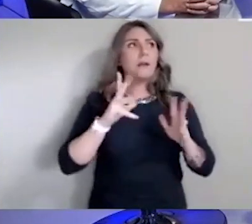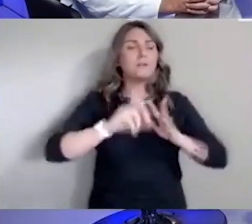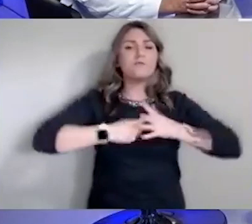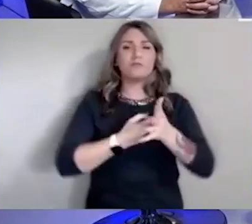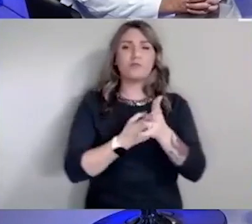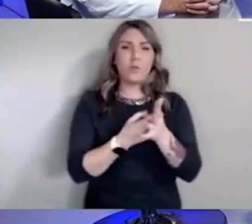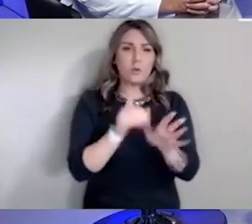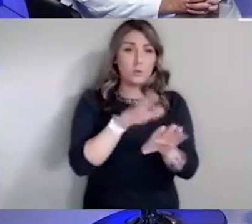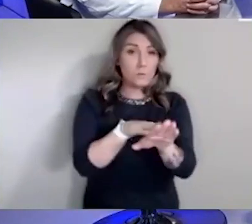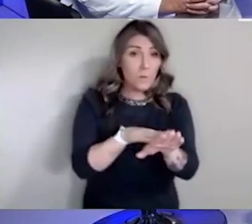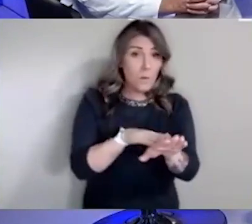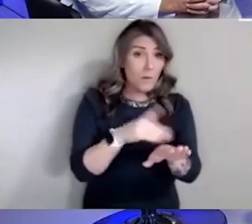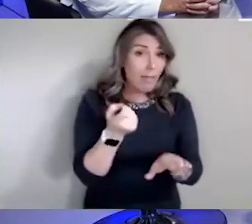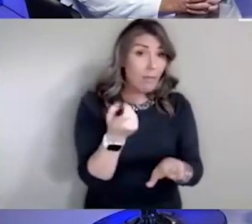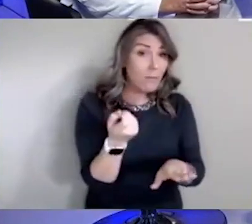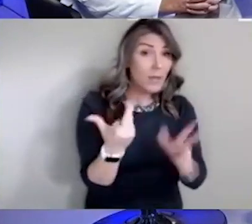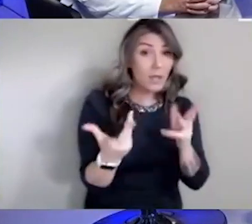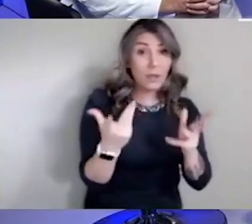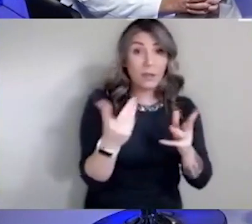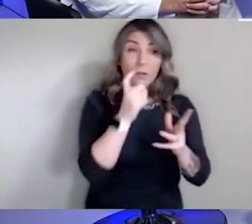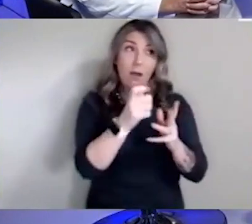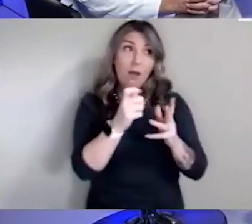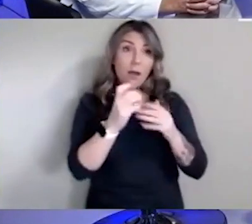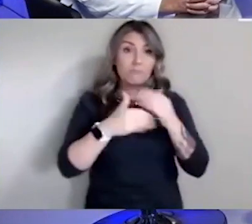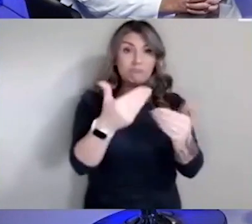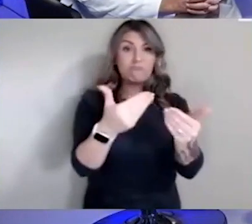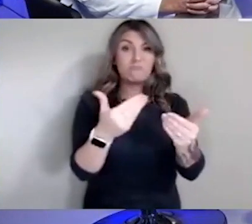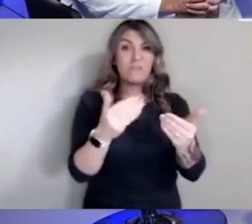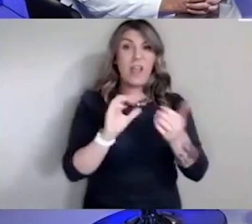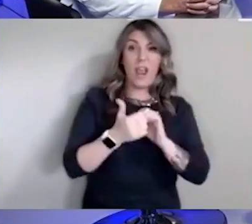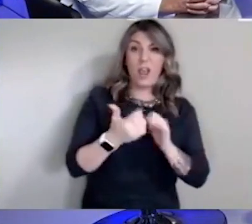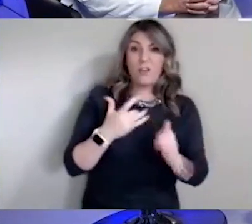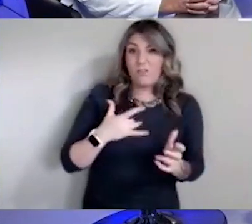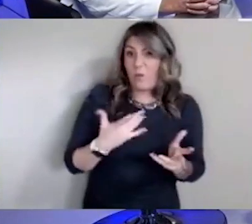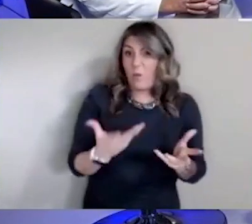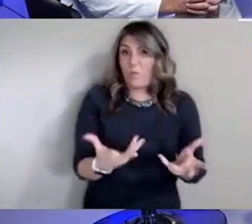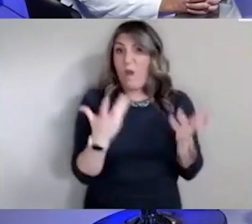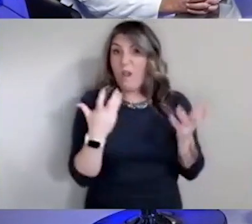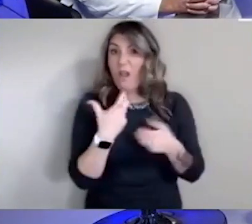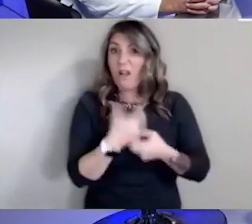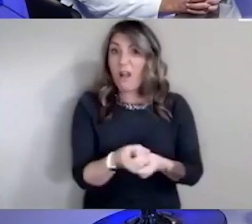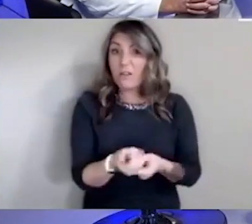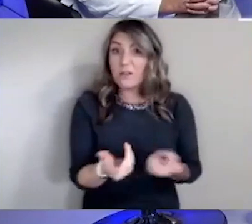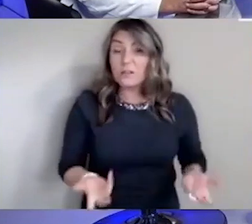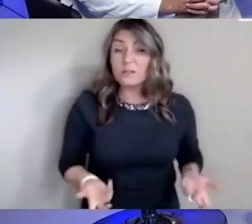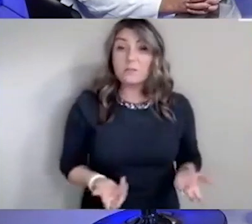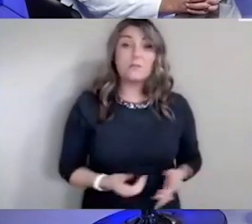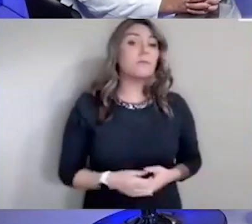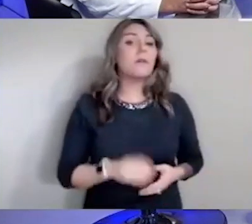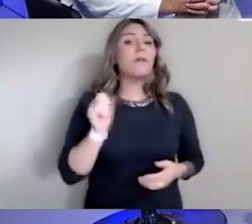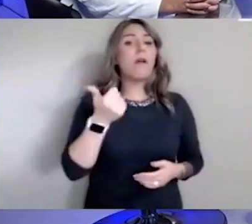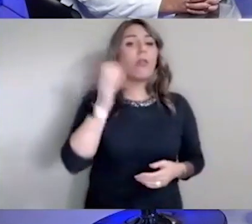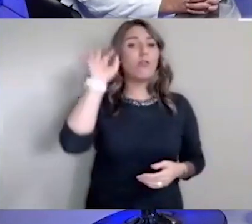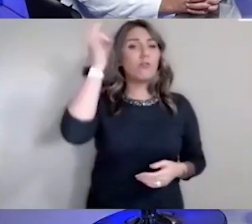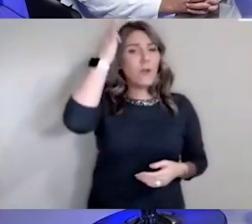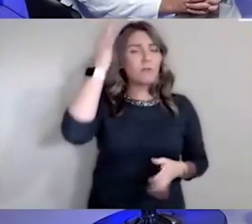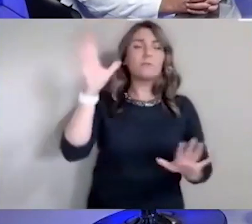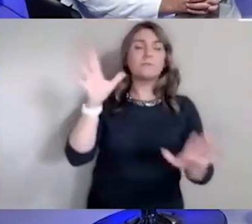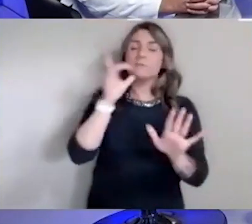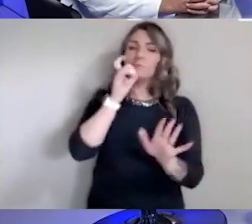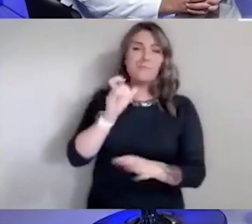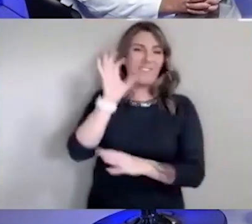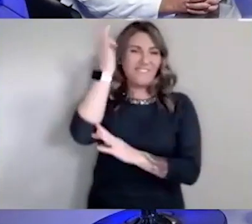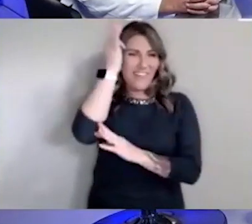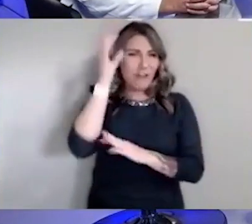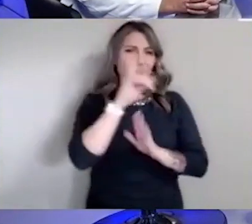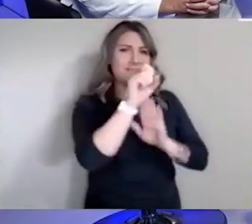slow maybe a little bit and not, at least not progress the way you'd like them to. We've seen other federal, or not federal governments, we've seen other state governments